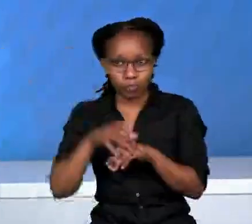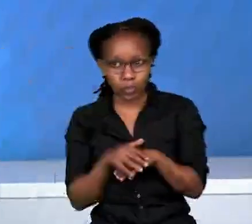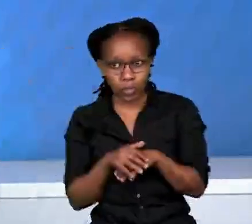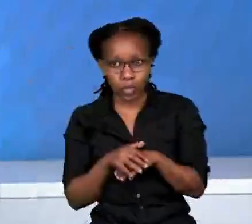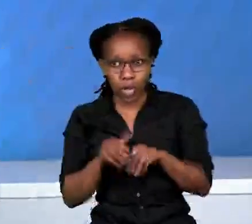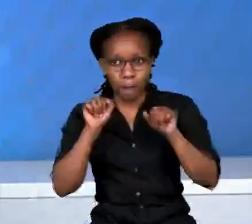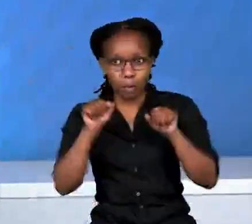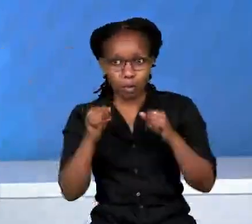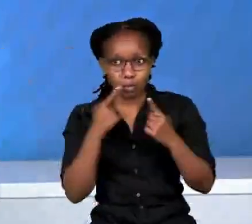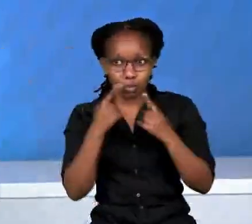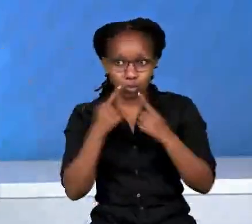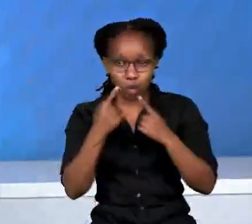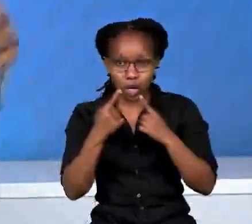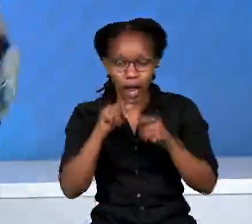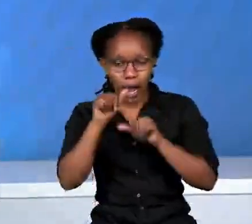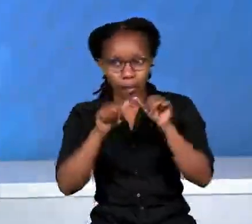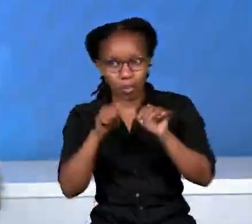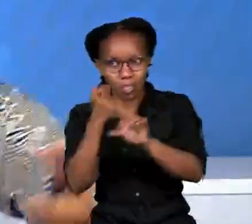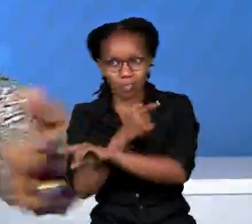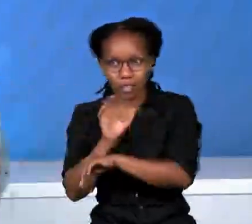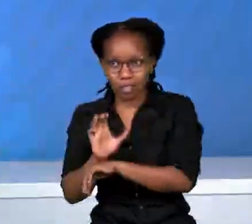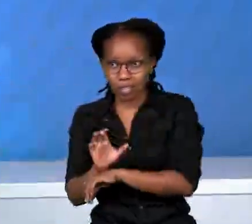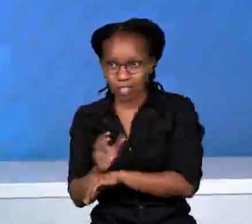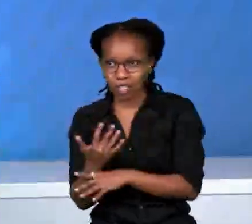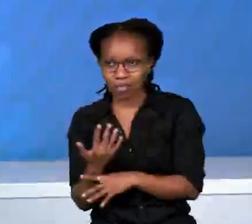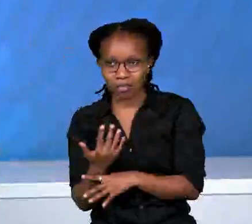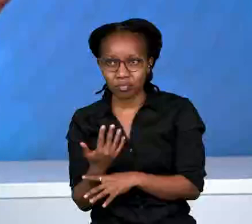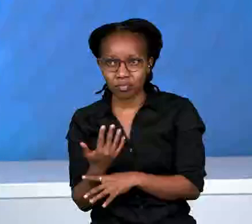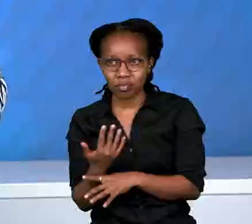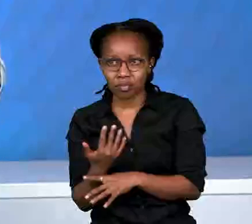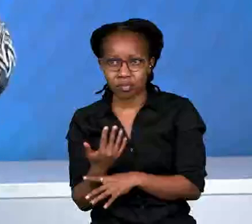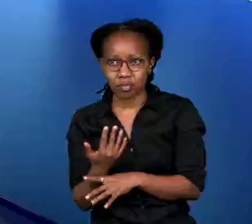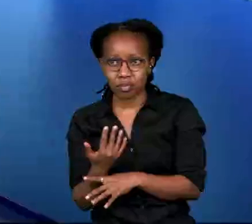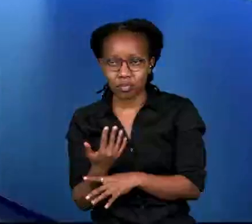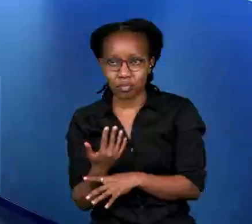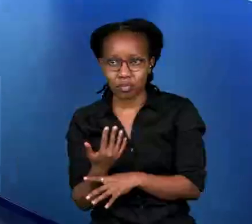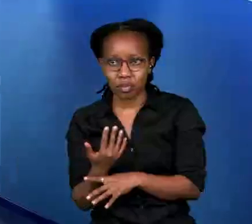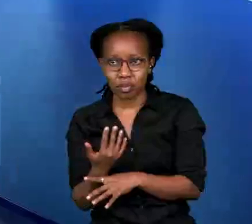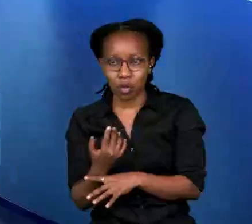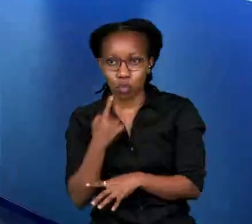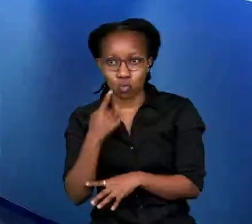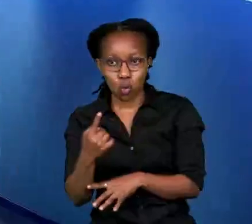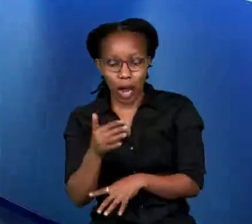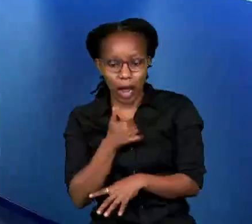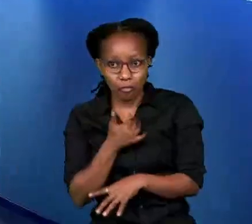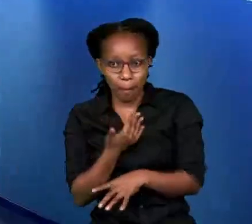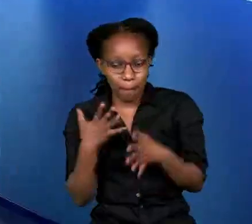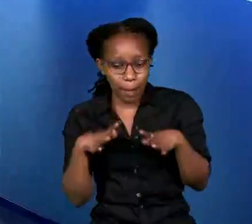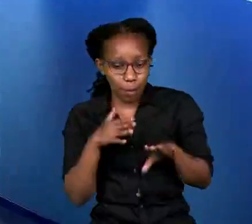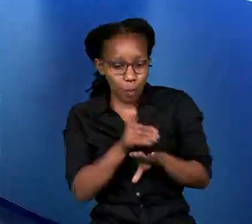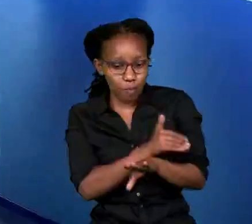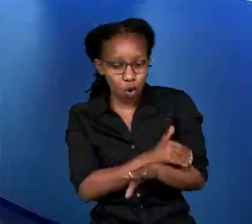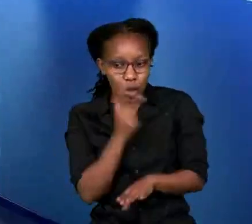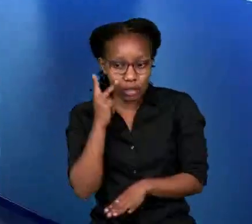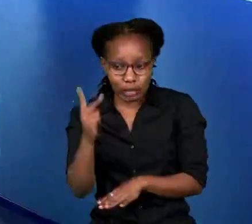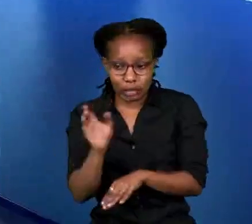church and state without hearing a sudden knock that Fred, myself, and these two pastors are beating. Oh, yes. So you had people who saw the